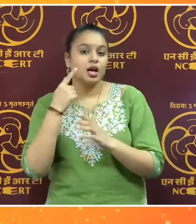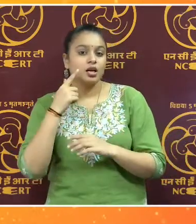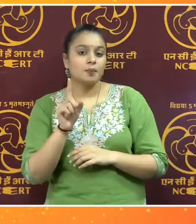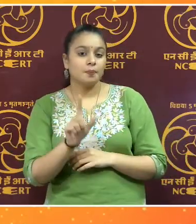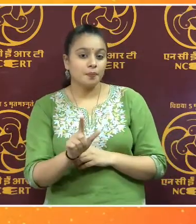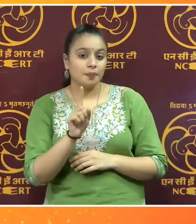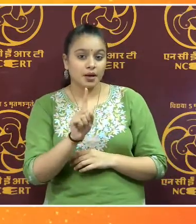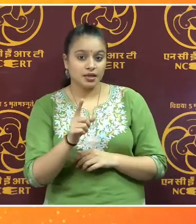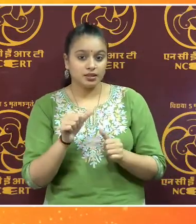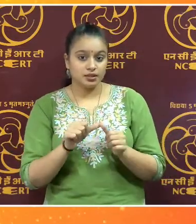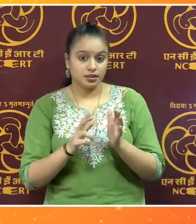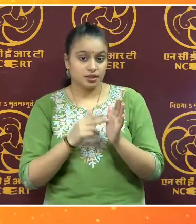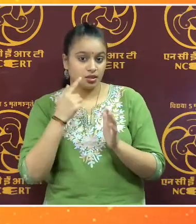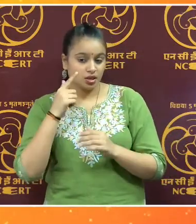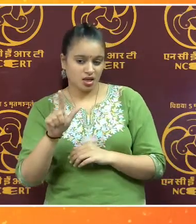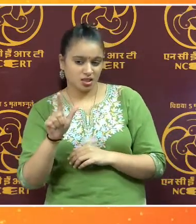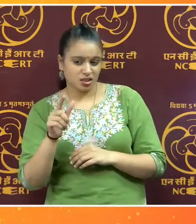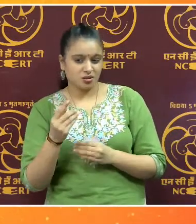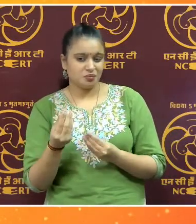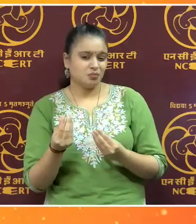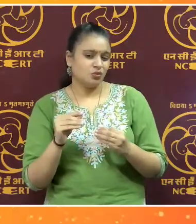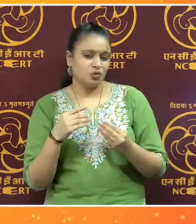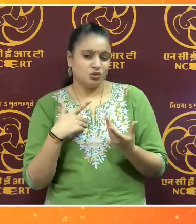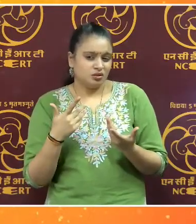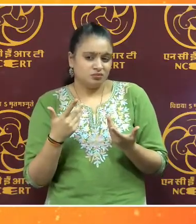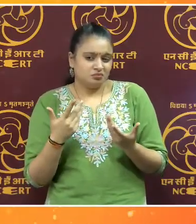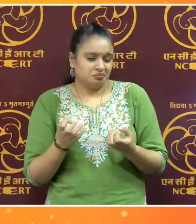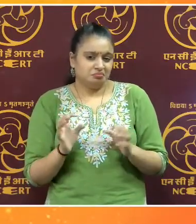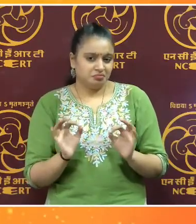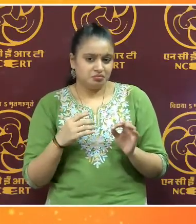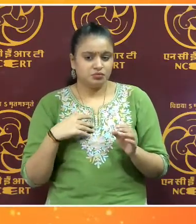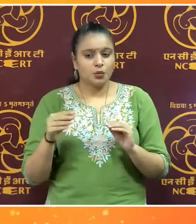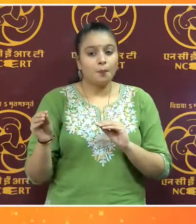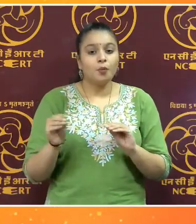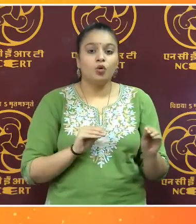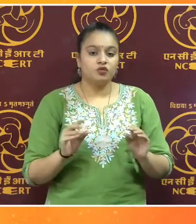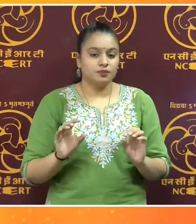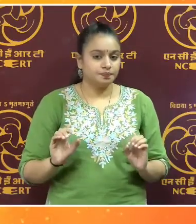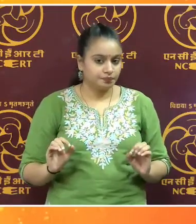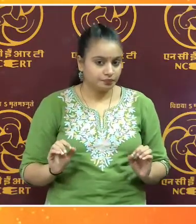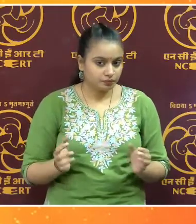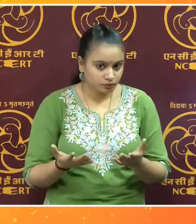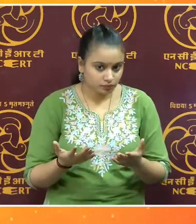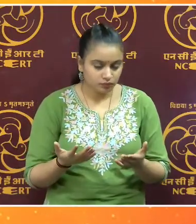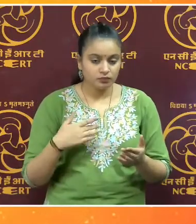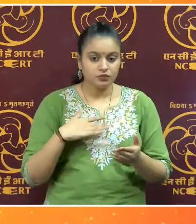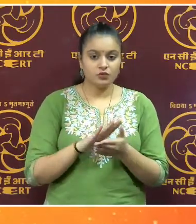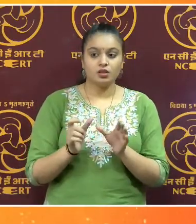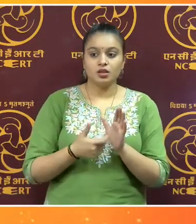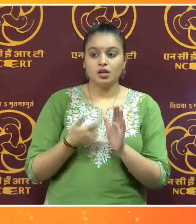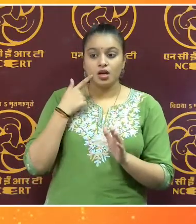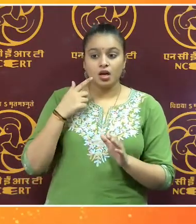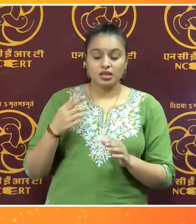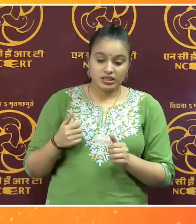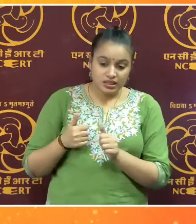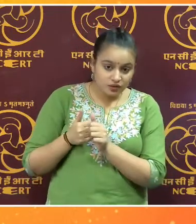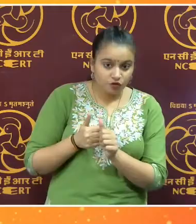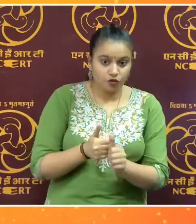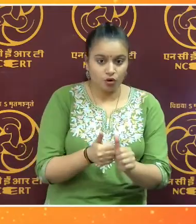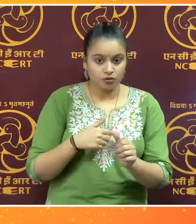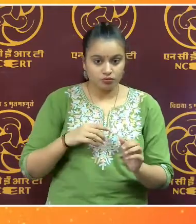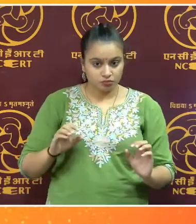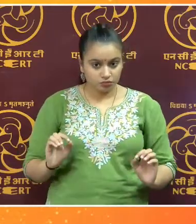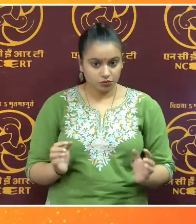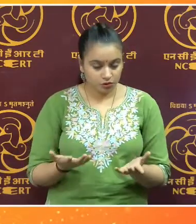Mr. Anil was not that much of keen. So he started moving and again Hari Singh started following him, and